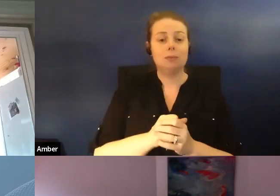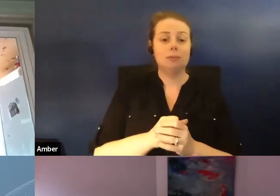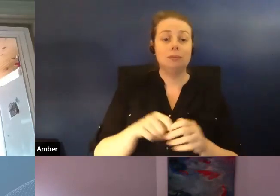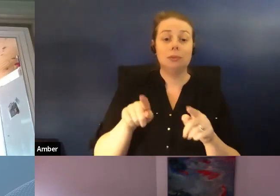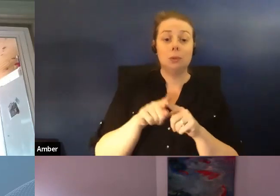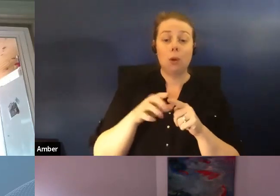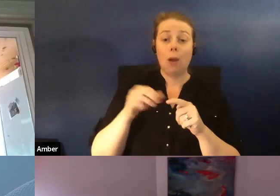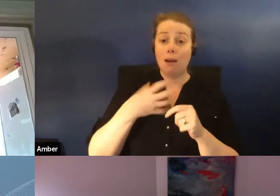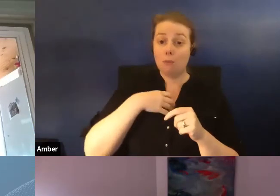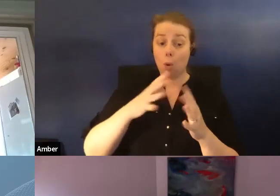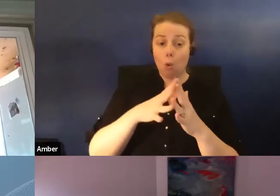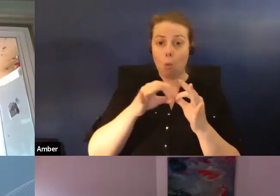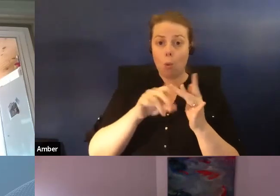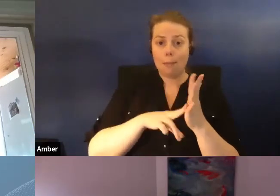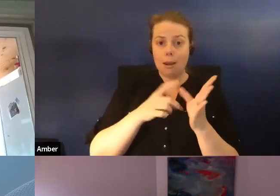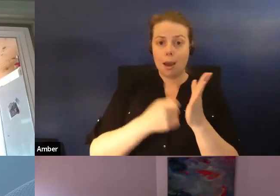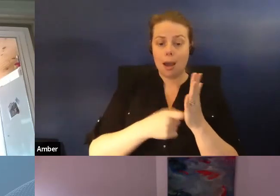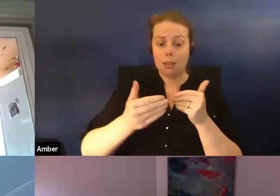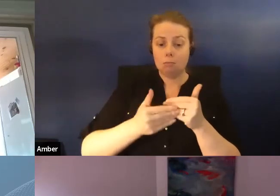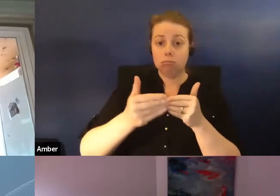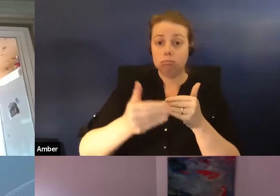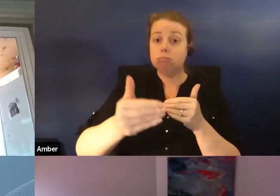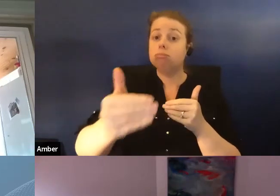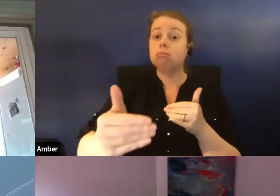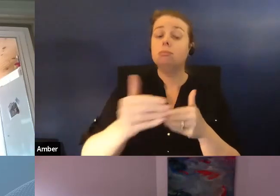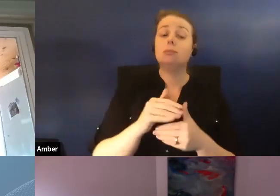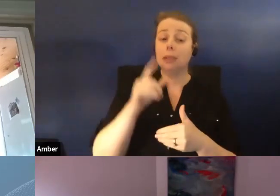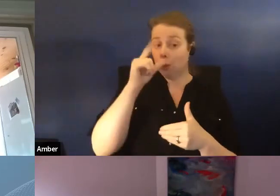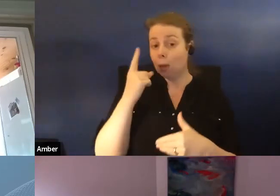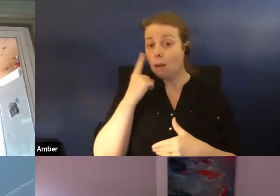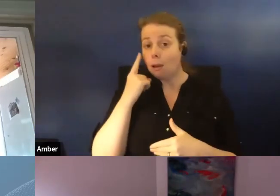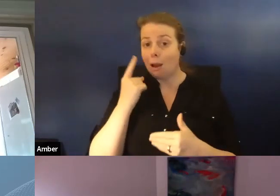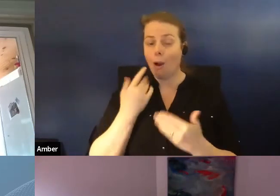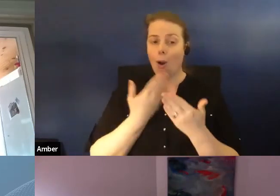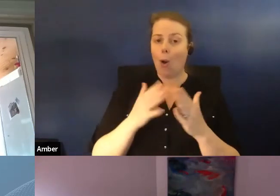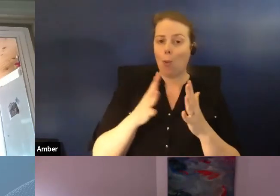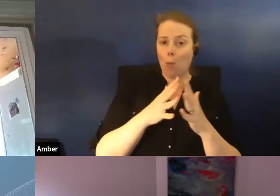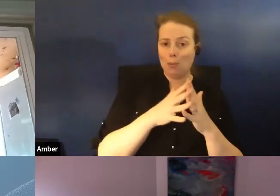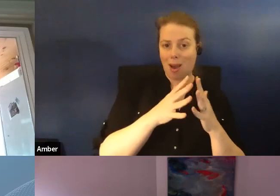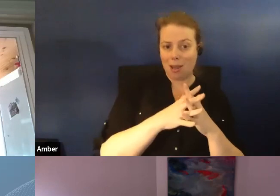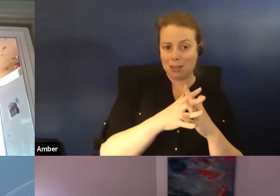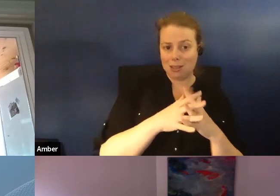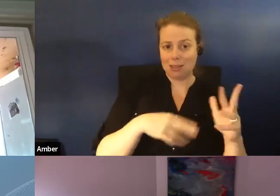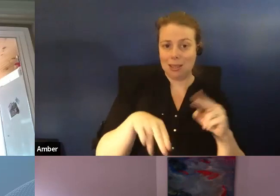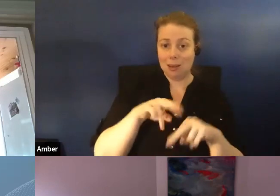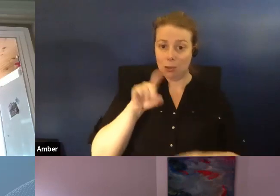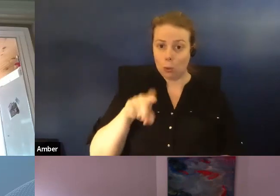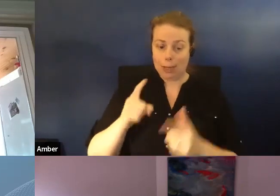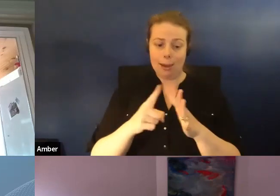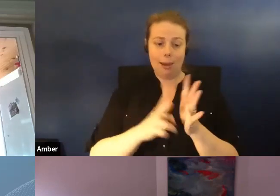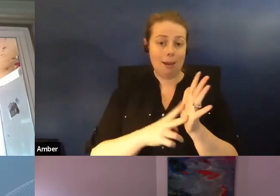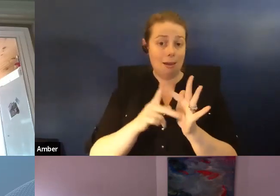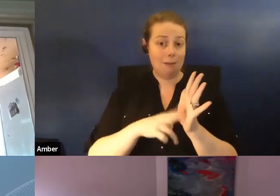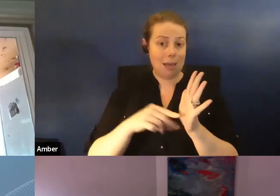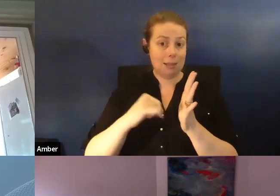upcoming webinars beyond this one that you can also find out about on our website if you click events, including